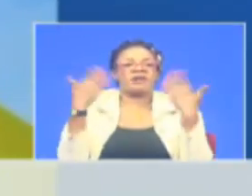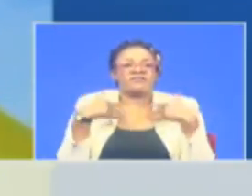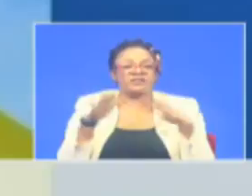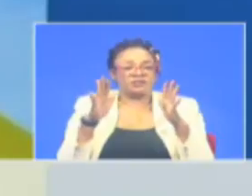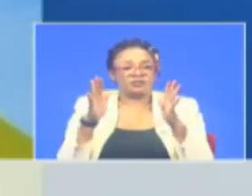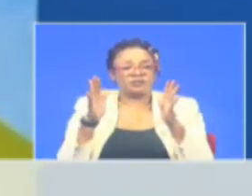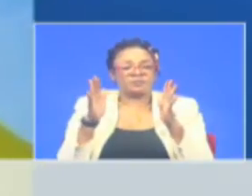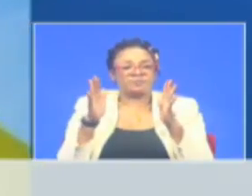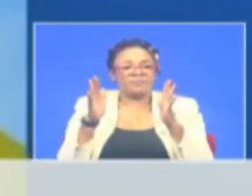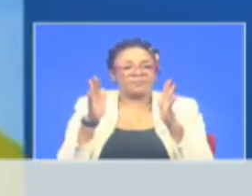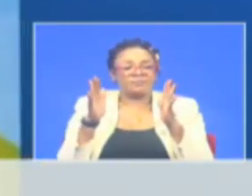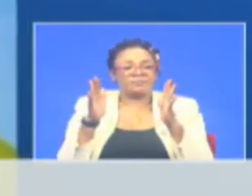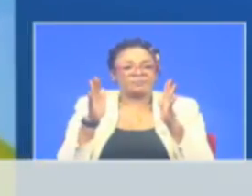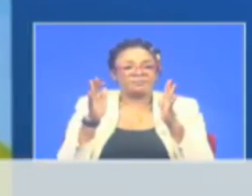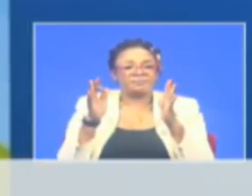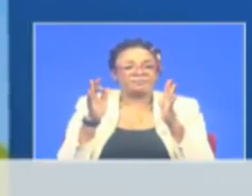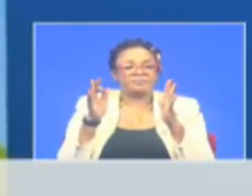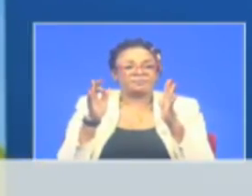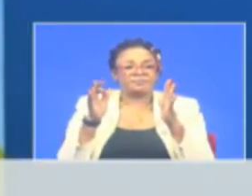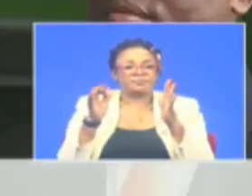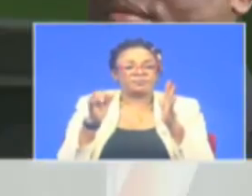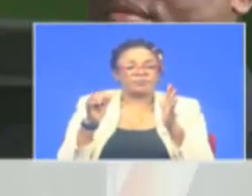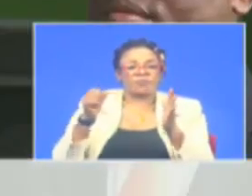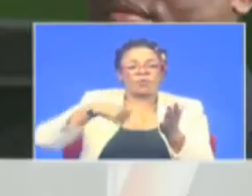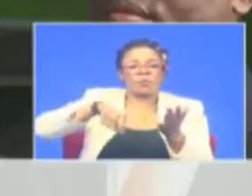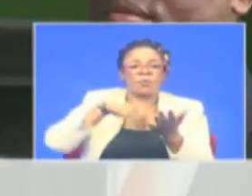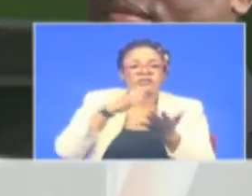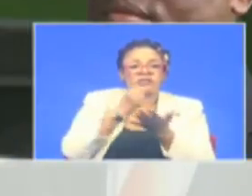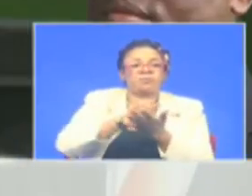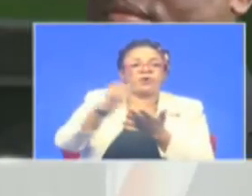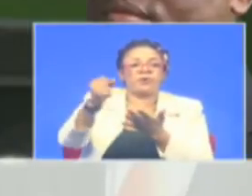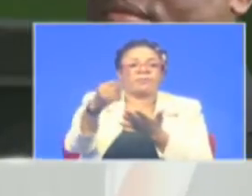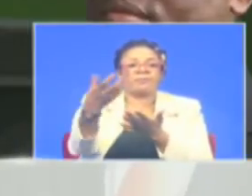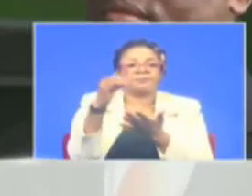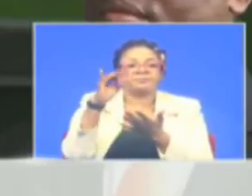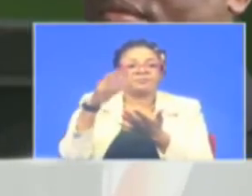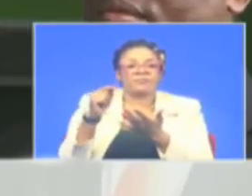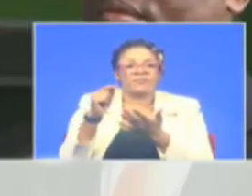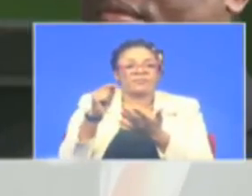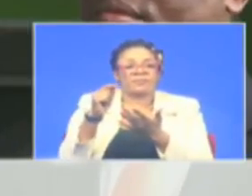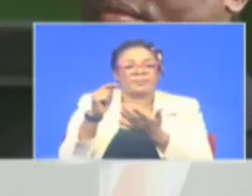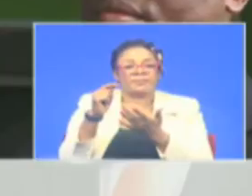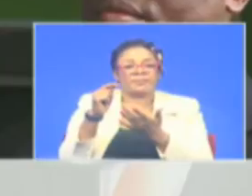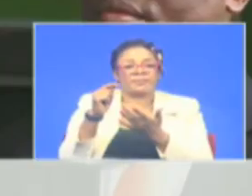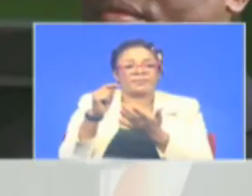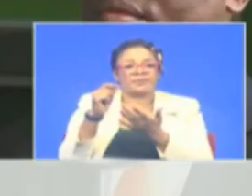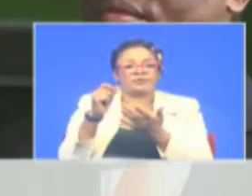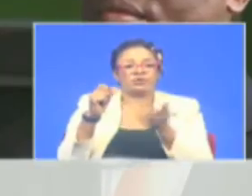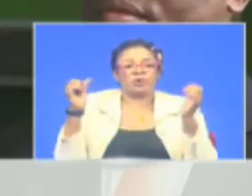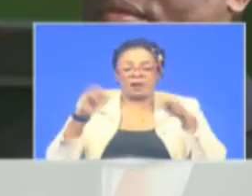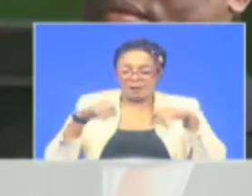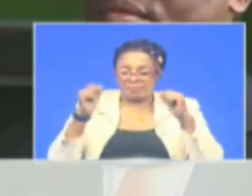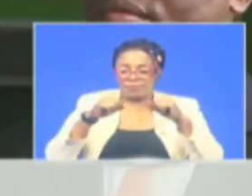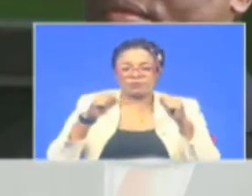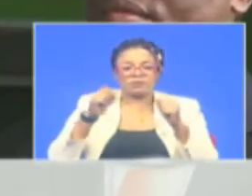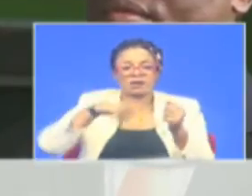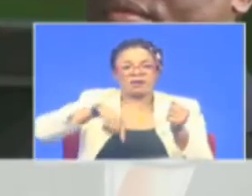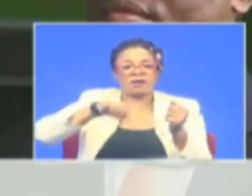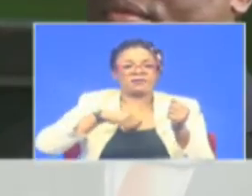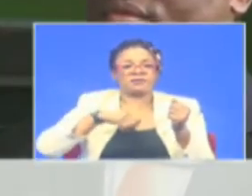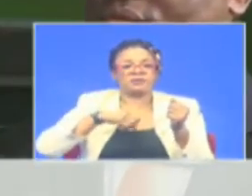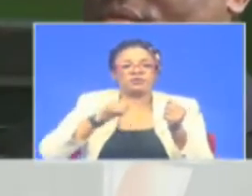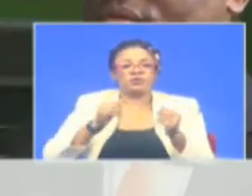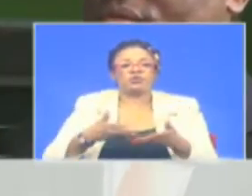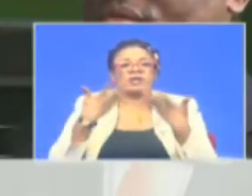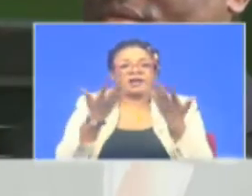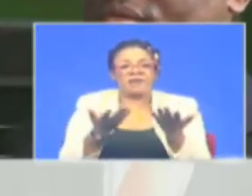it. Is that we are going to deploy a strong IT platform, you know, to enable us to deliver